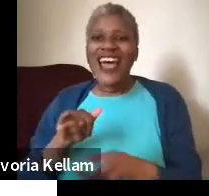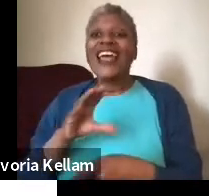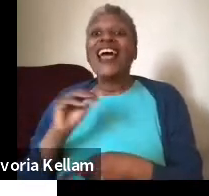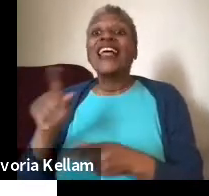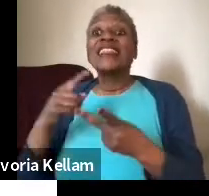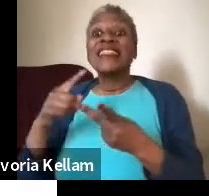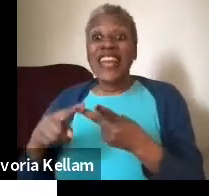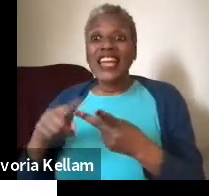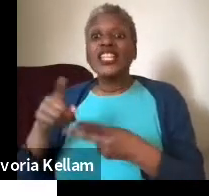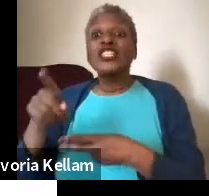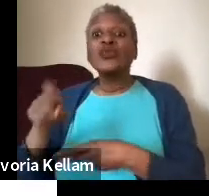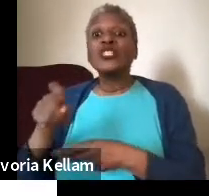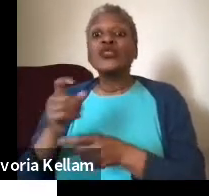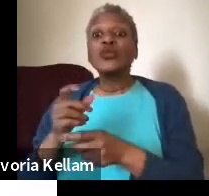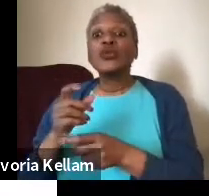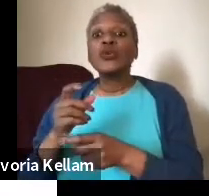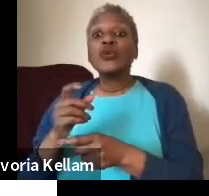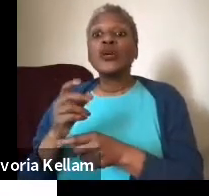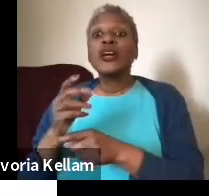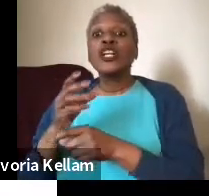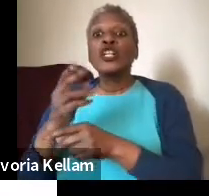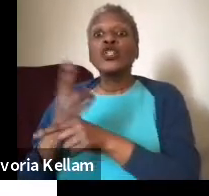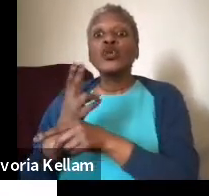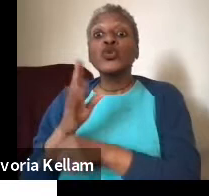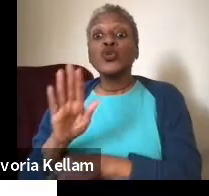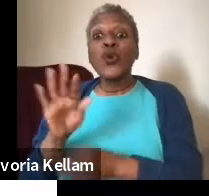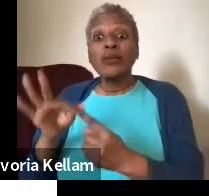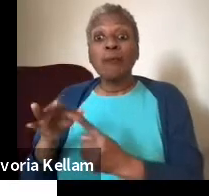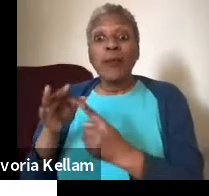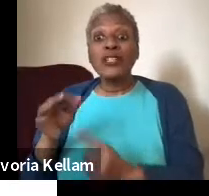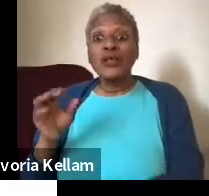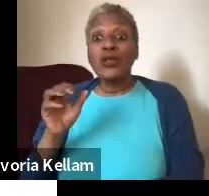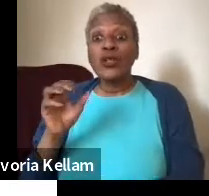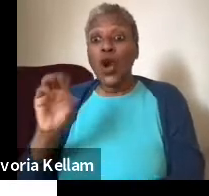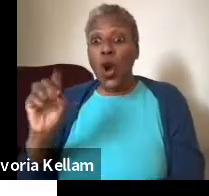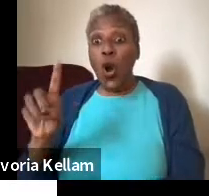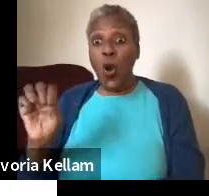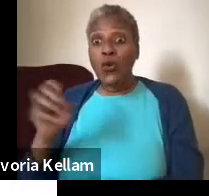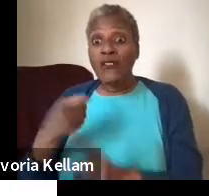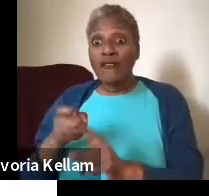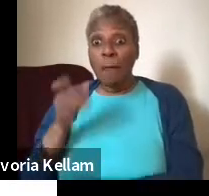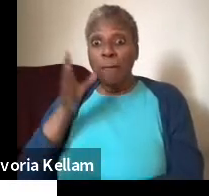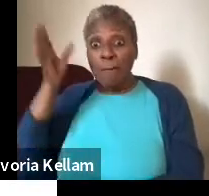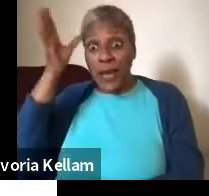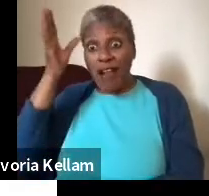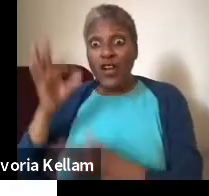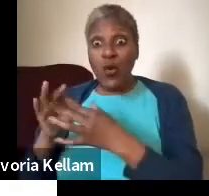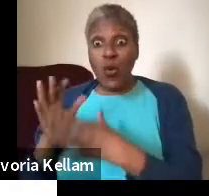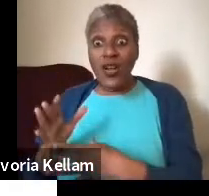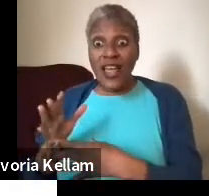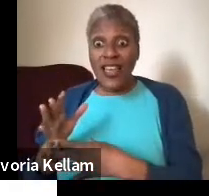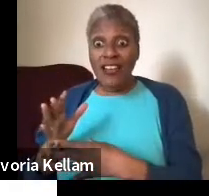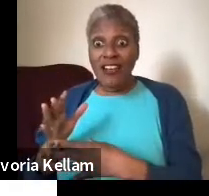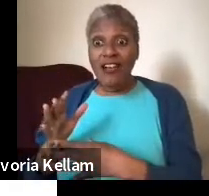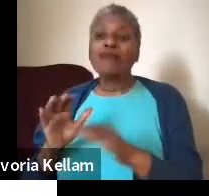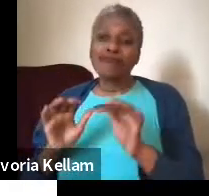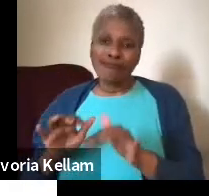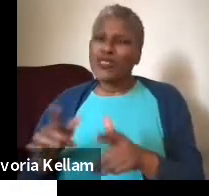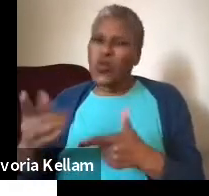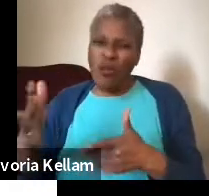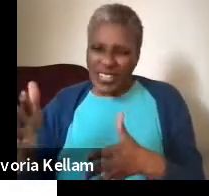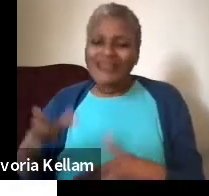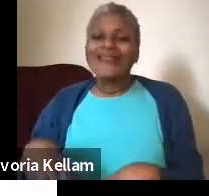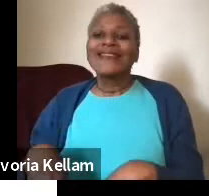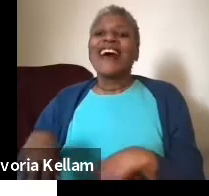creation code that your parent coordinator gives you. Now, if you don't yet have a NYCDOE account, you can just click here on